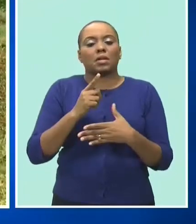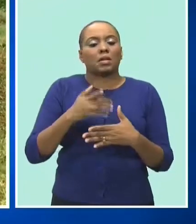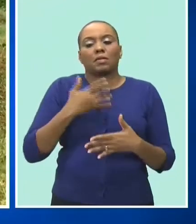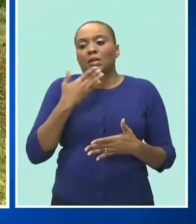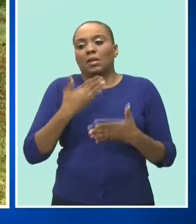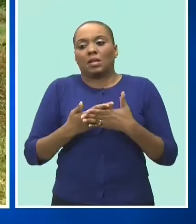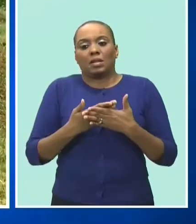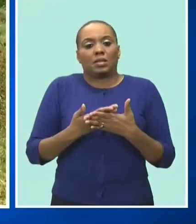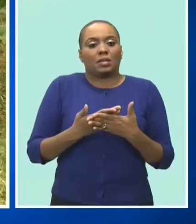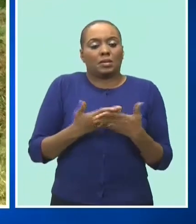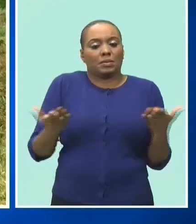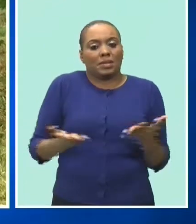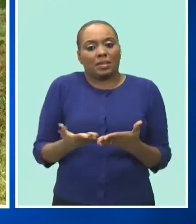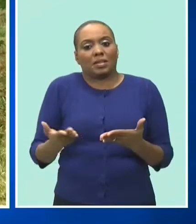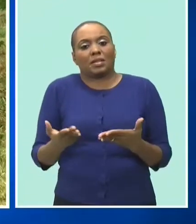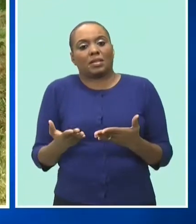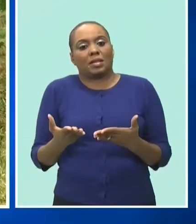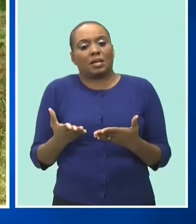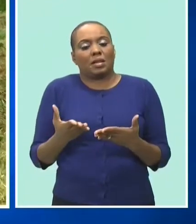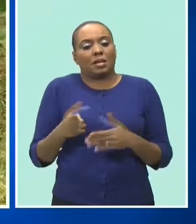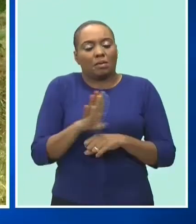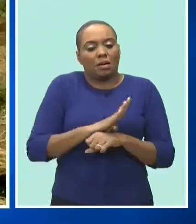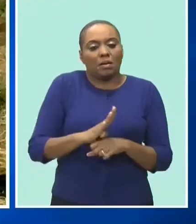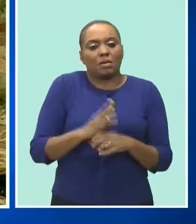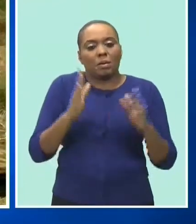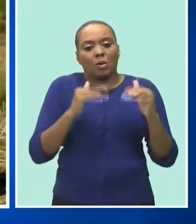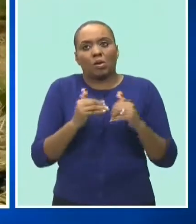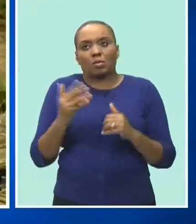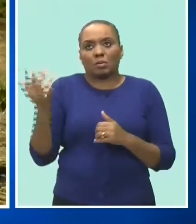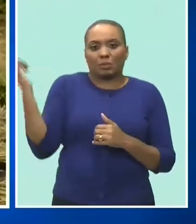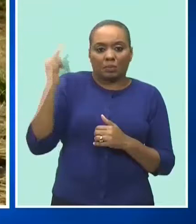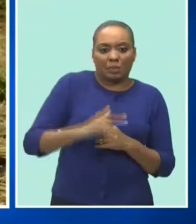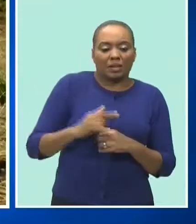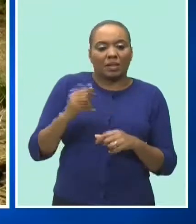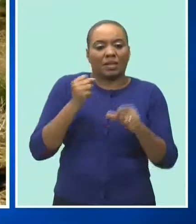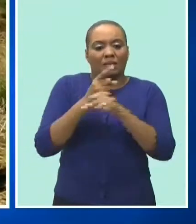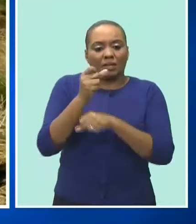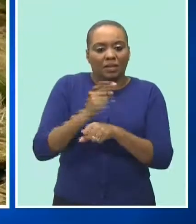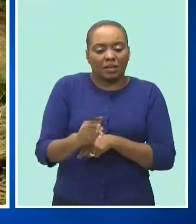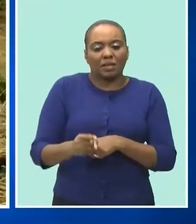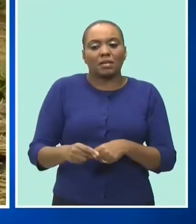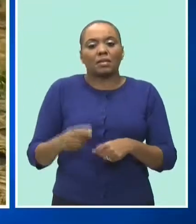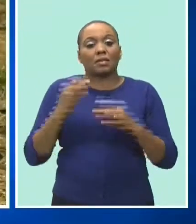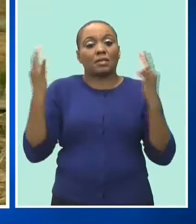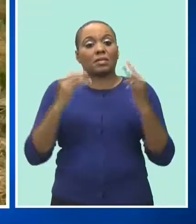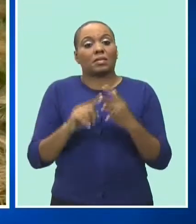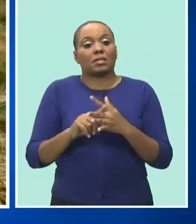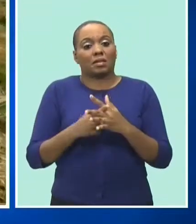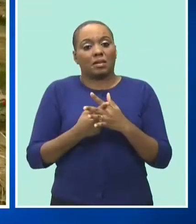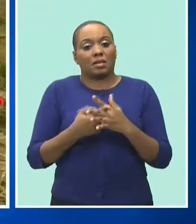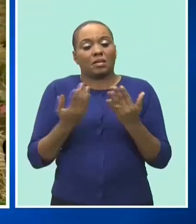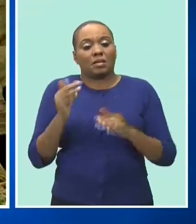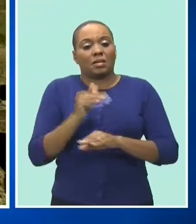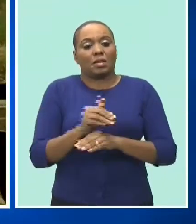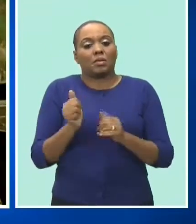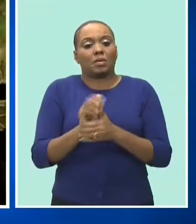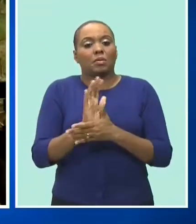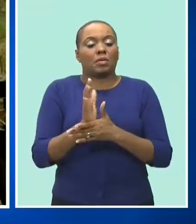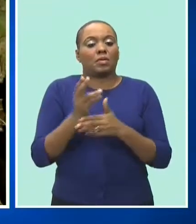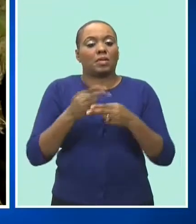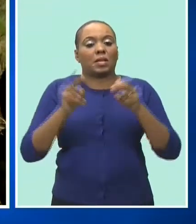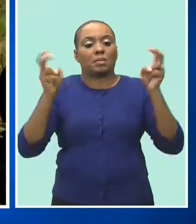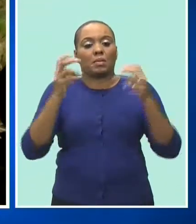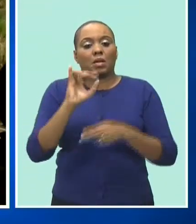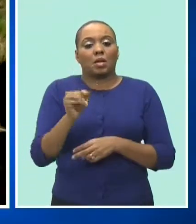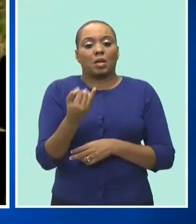in Barbados, and we hope they come back to visit it every year. The film festival kicks off tonight with the premiere of Joseph, a film by